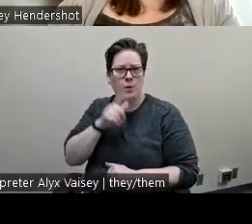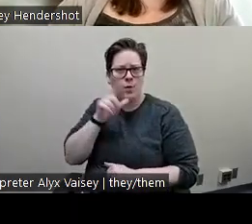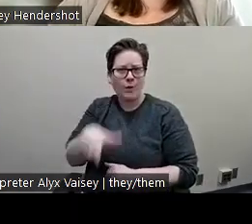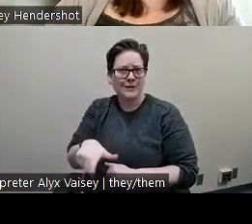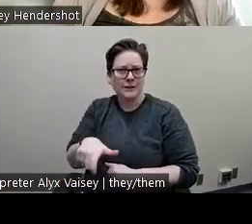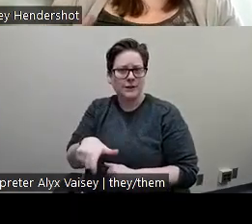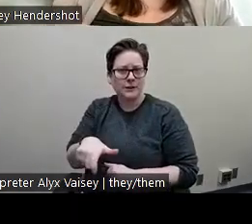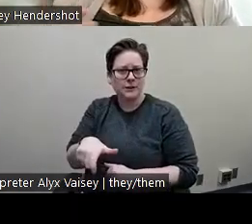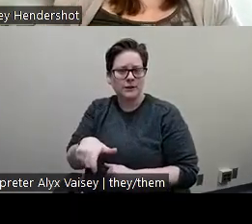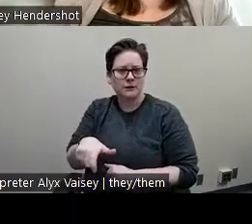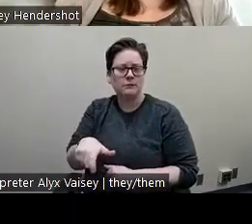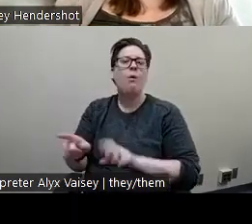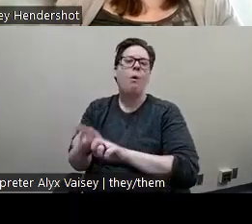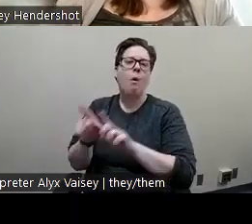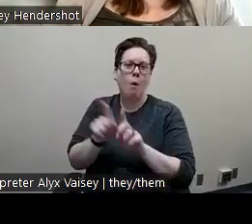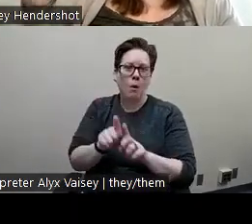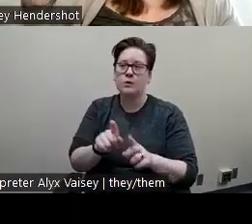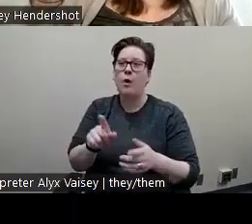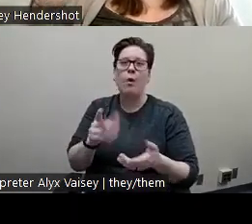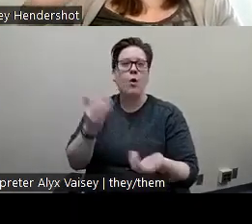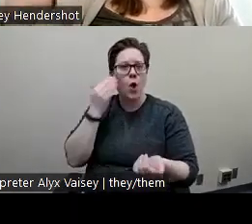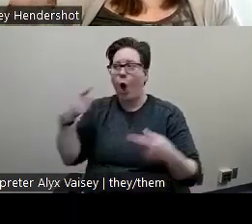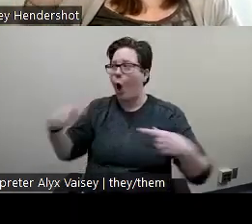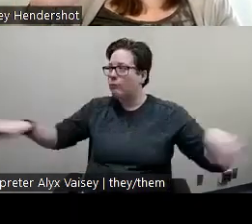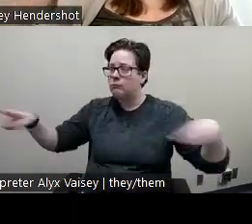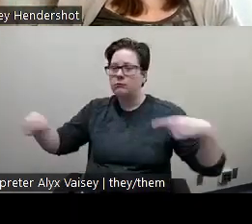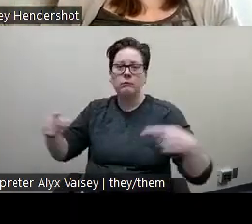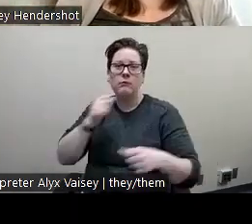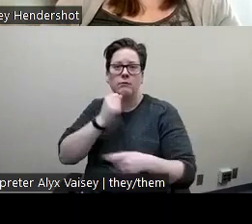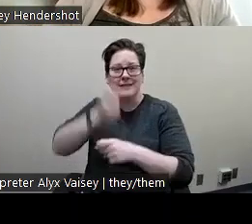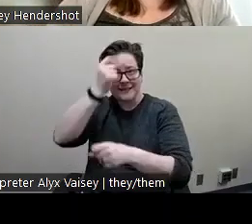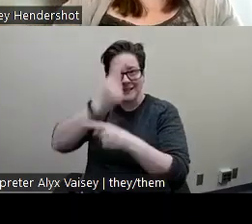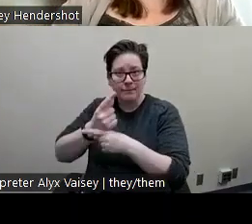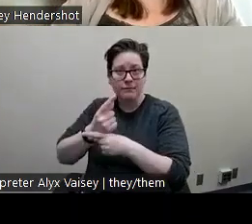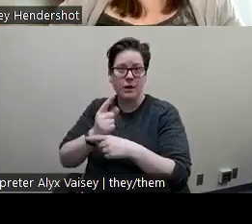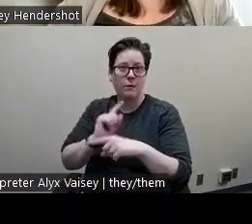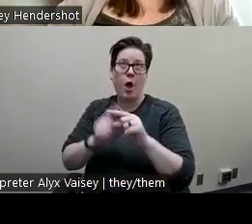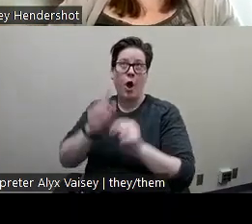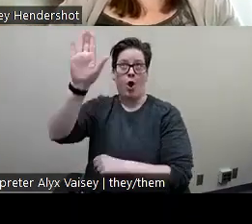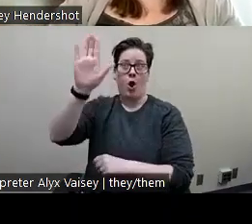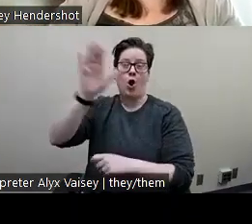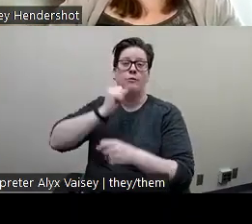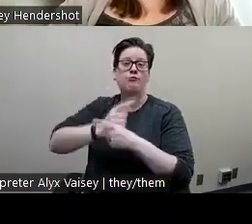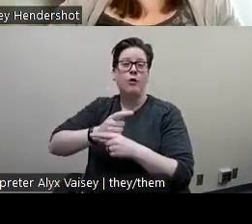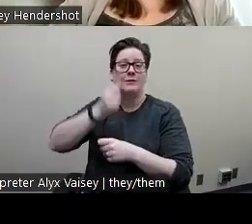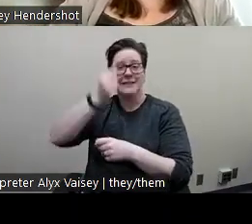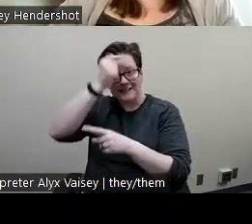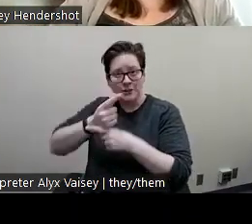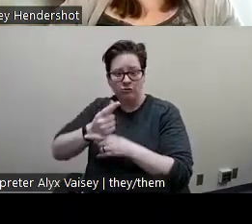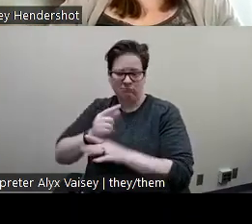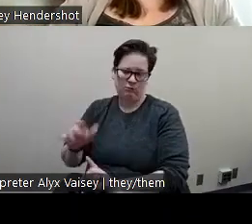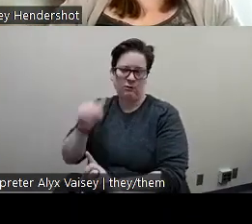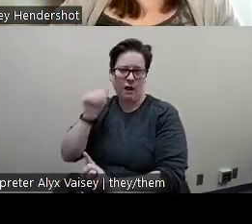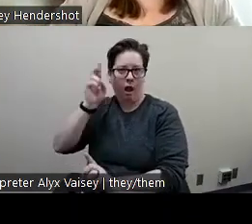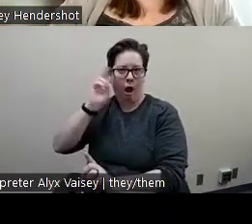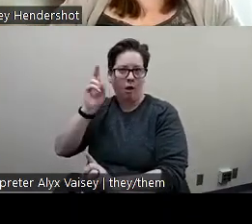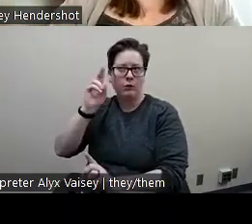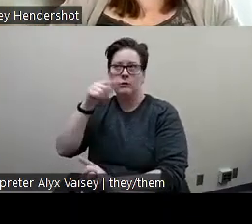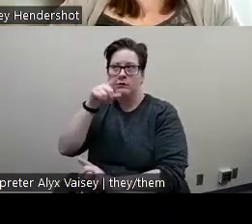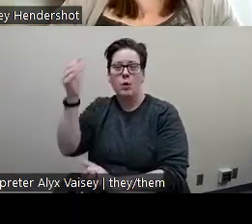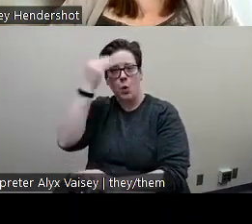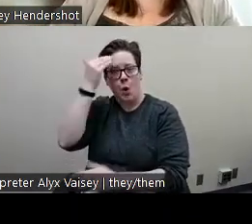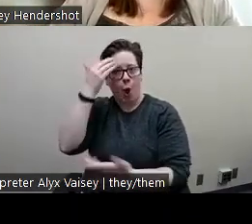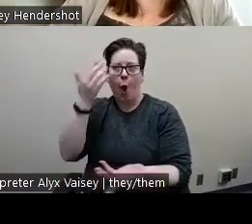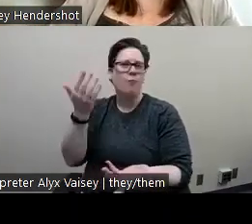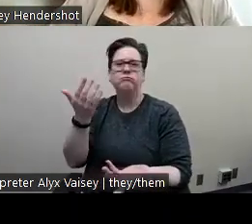family. And that would also inform any siblings, any of mom's siblings as well. So mom is informing the rest of the family of whether or